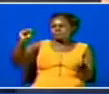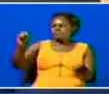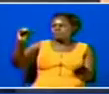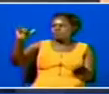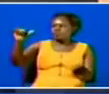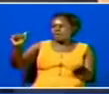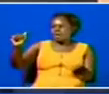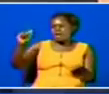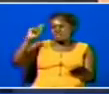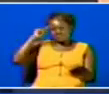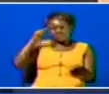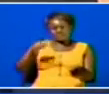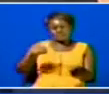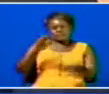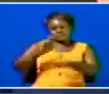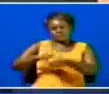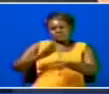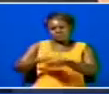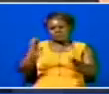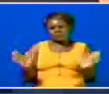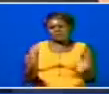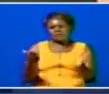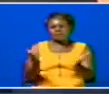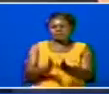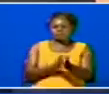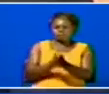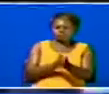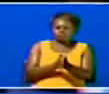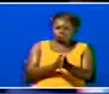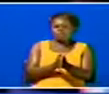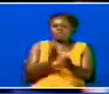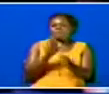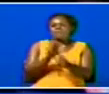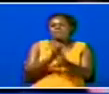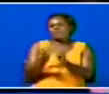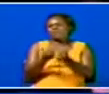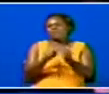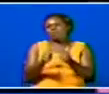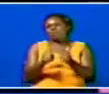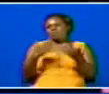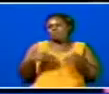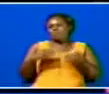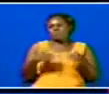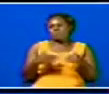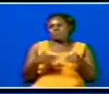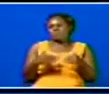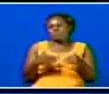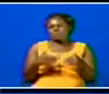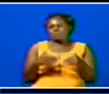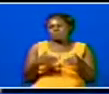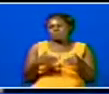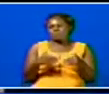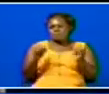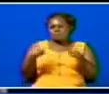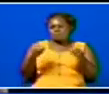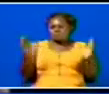this is something that it has encouraged and motivated most of our sportsmen to make sure they achieve the very best. If we can